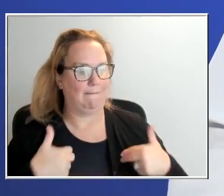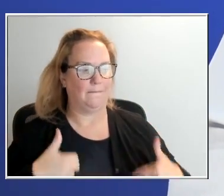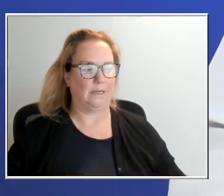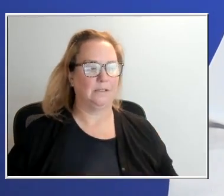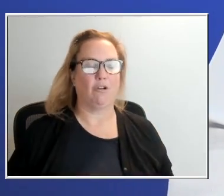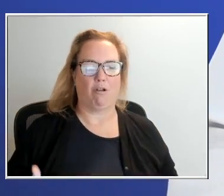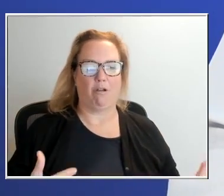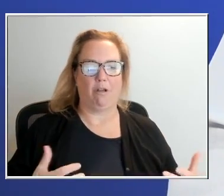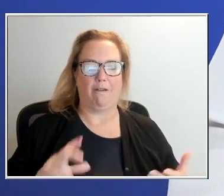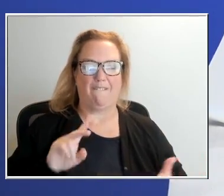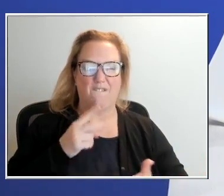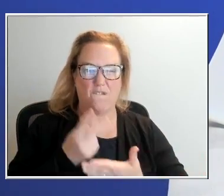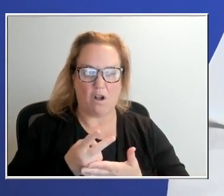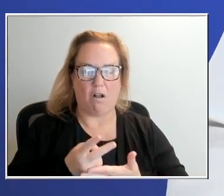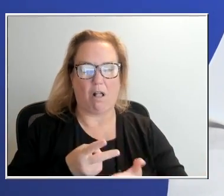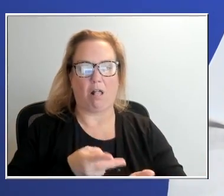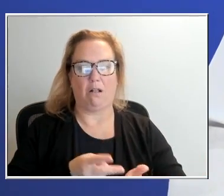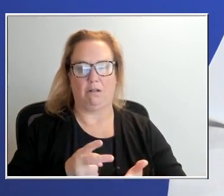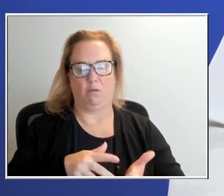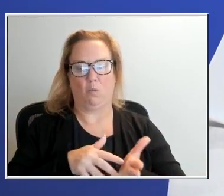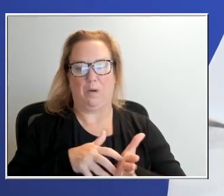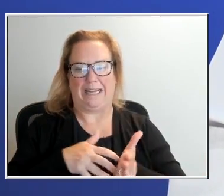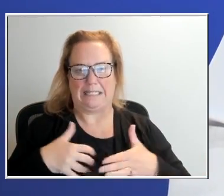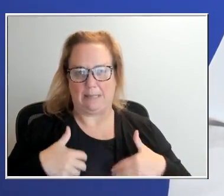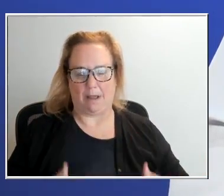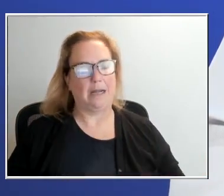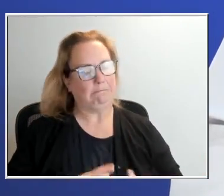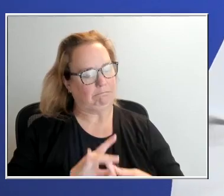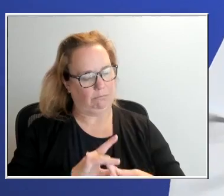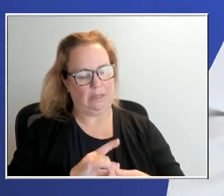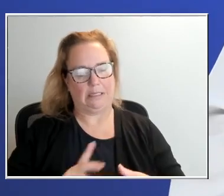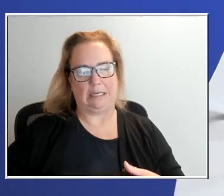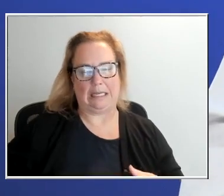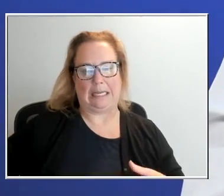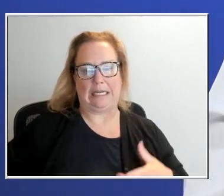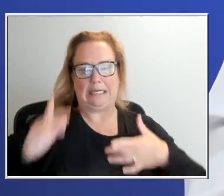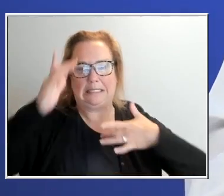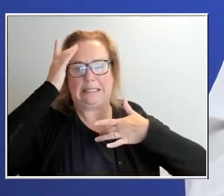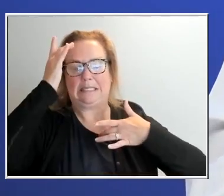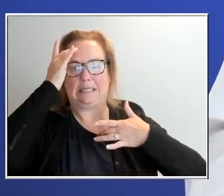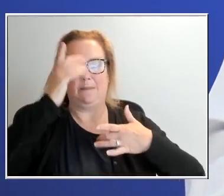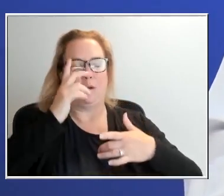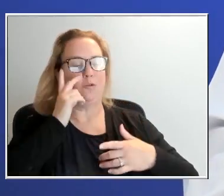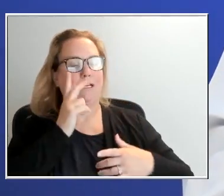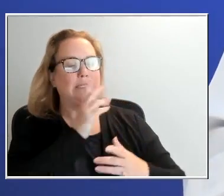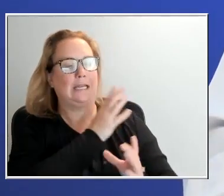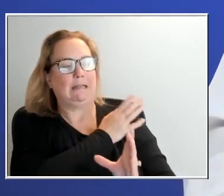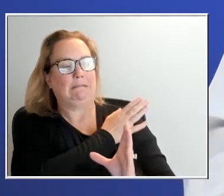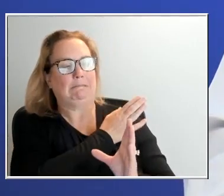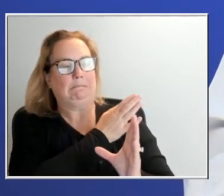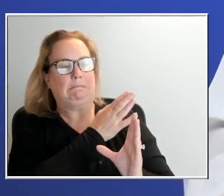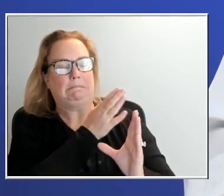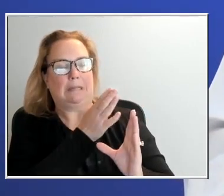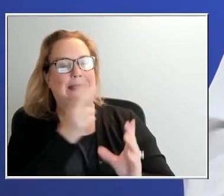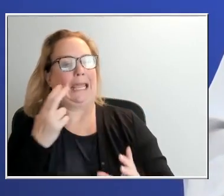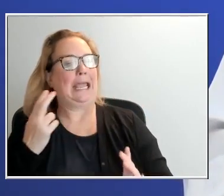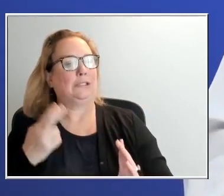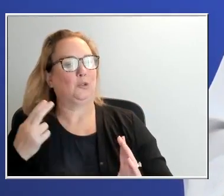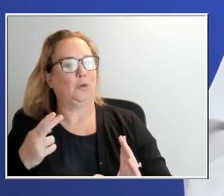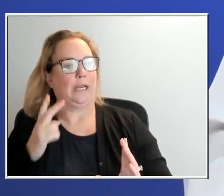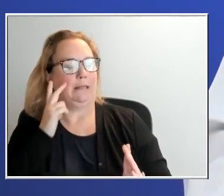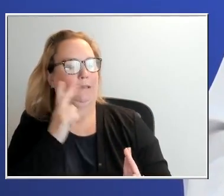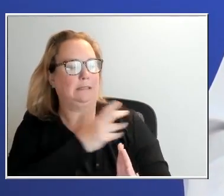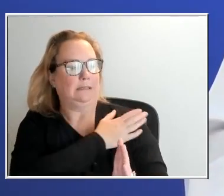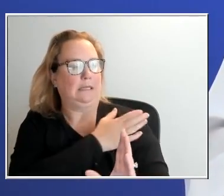fall risk, frailty. They all go with kidney disease, but we're trying to see the natural history of these symptoms and see where we can